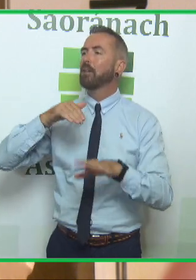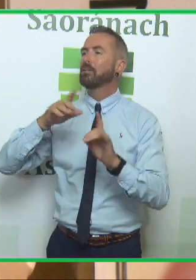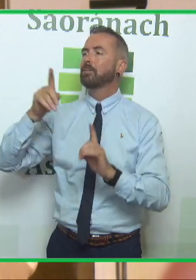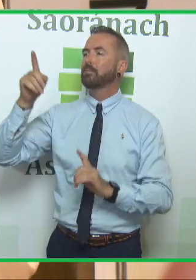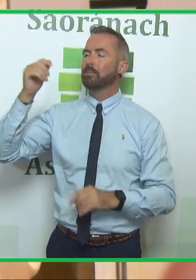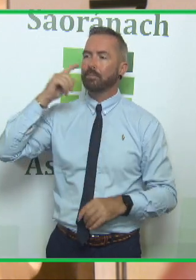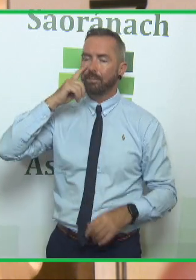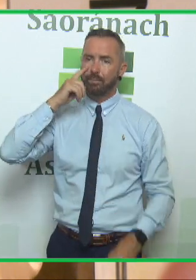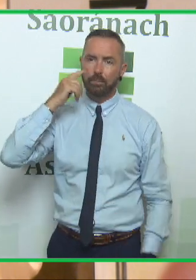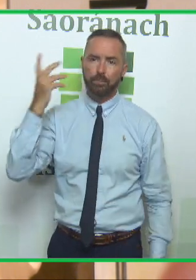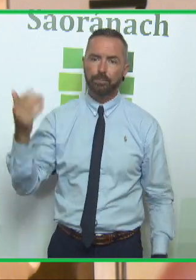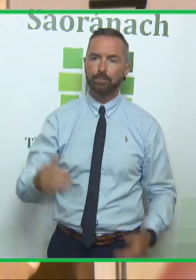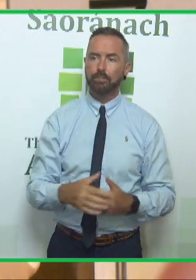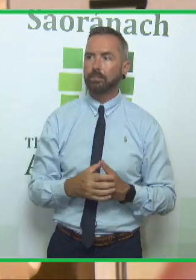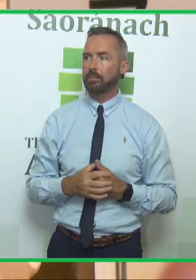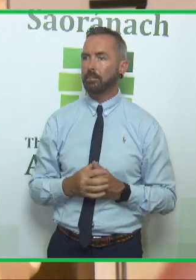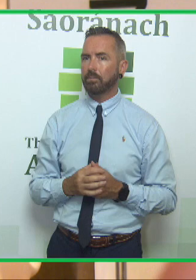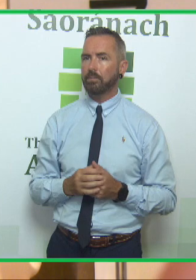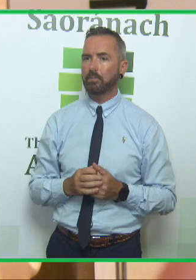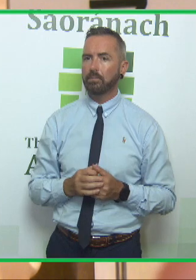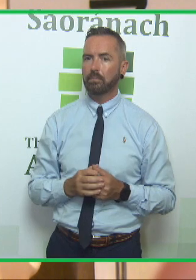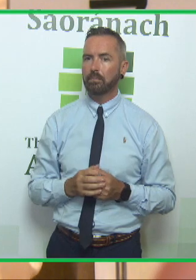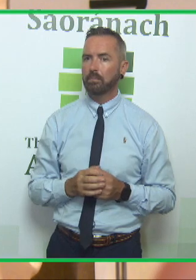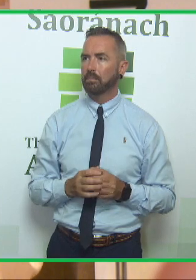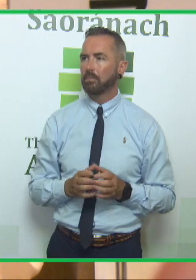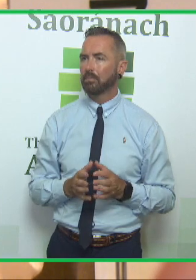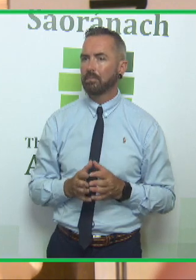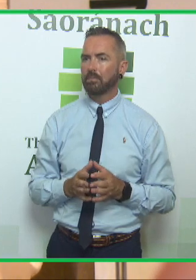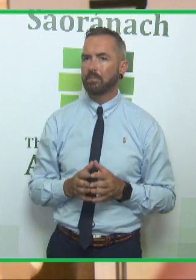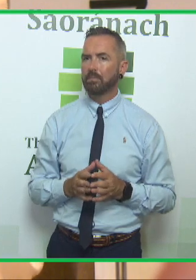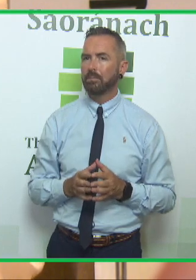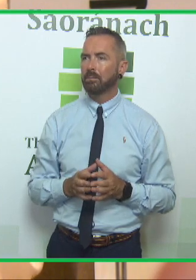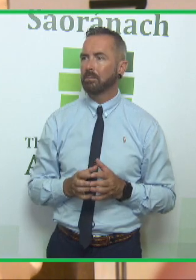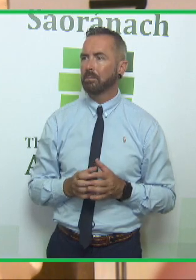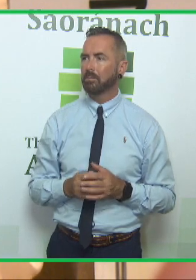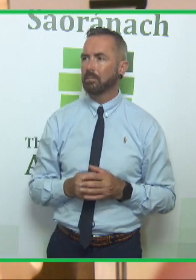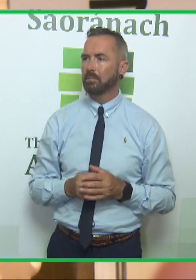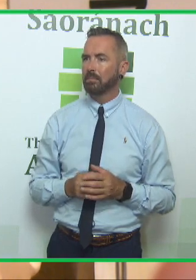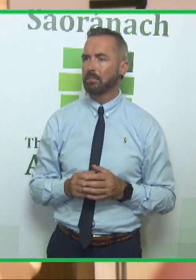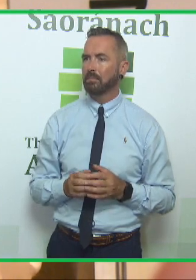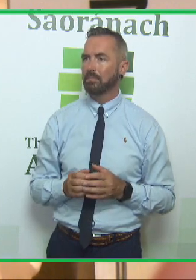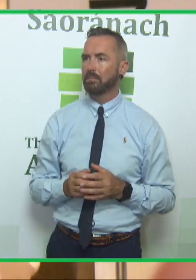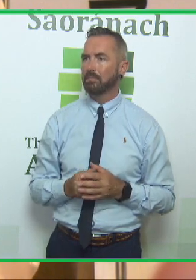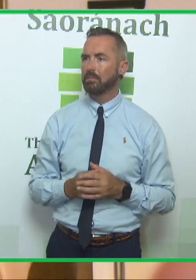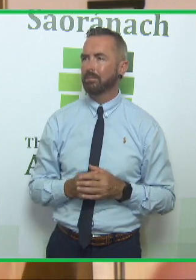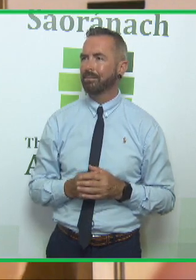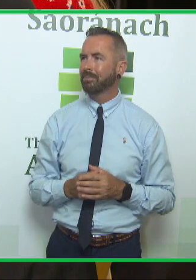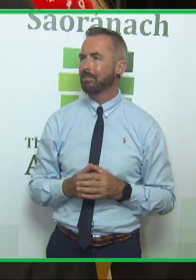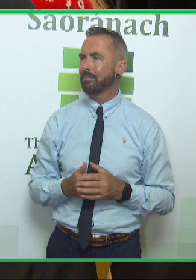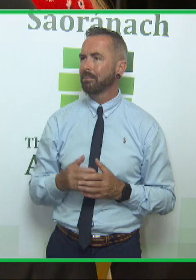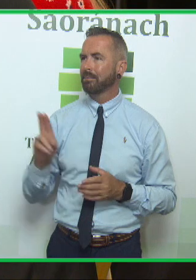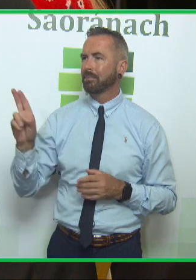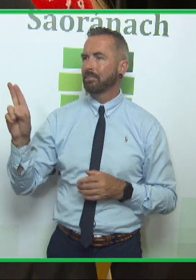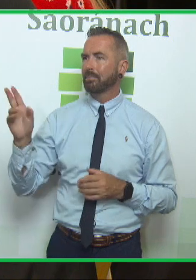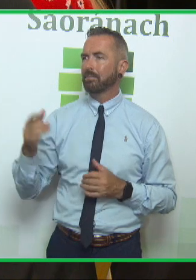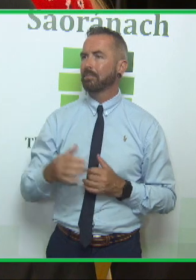who were speaking on the last day here that were involved in drug services didn't know services that were available, and they